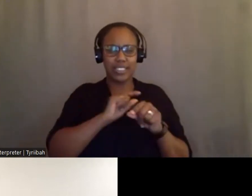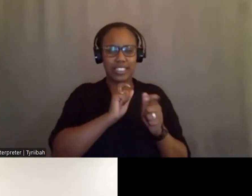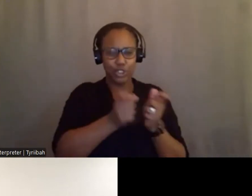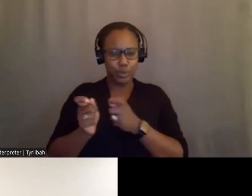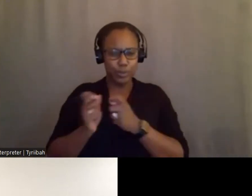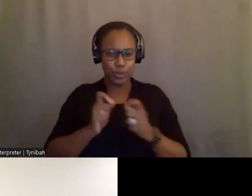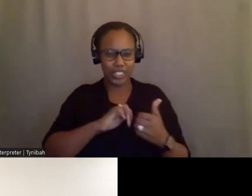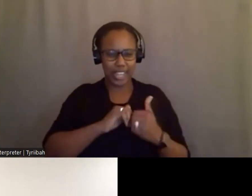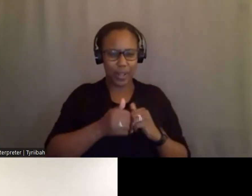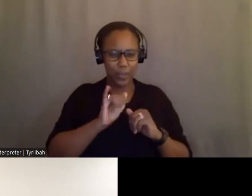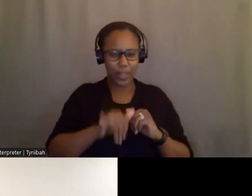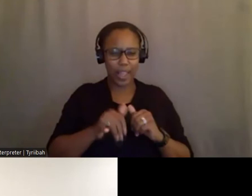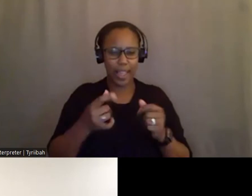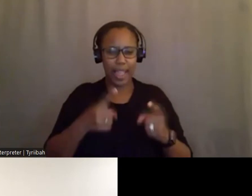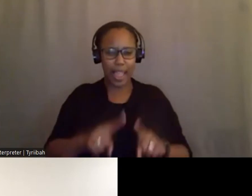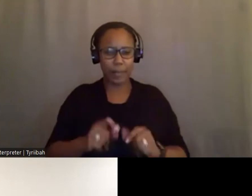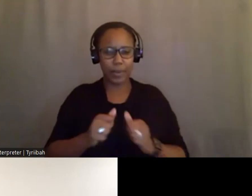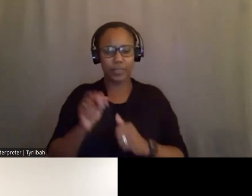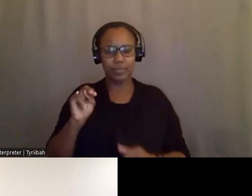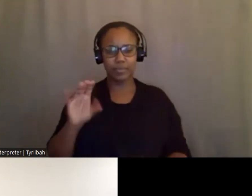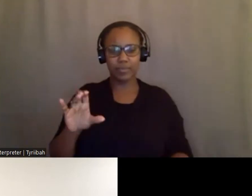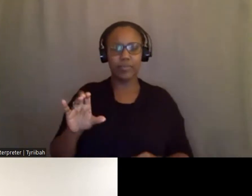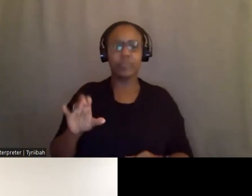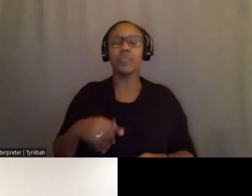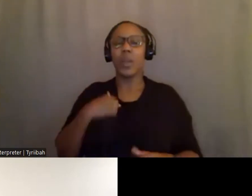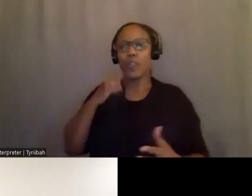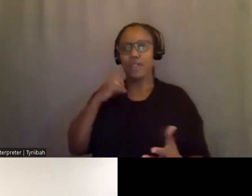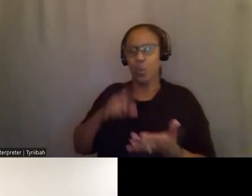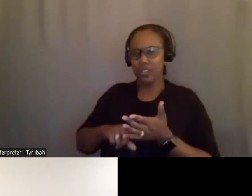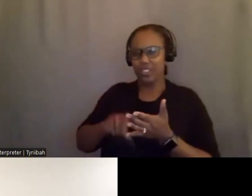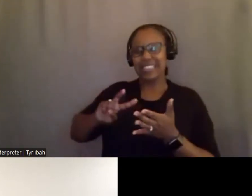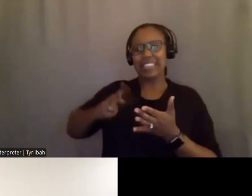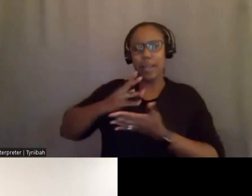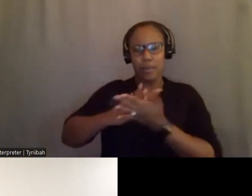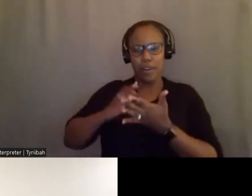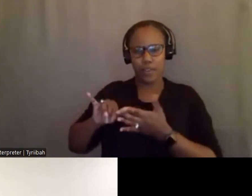Well, I want to focus on the second part of that question because that's where I have more knowledge.